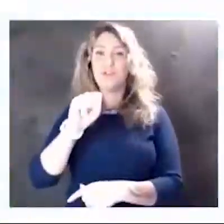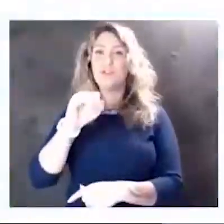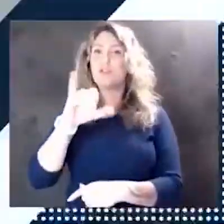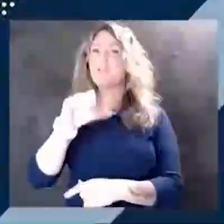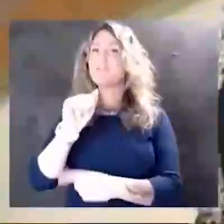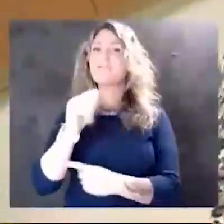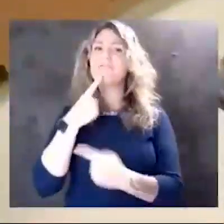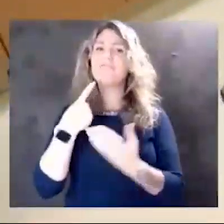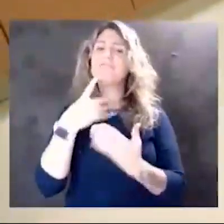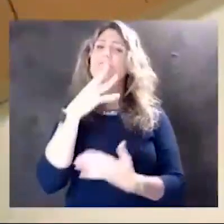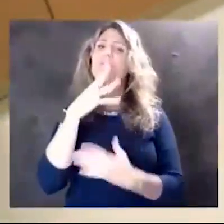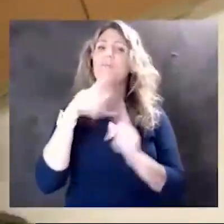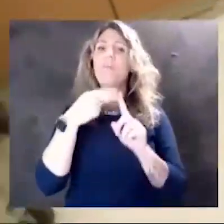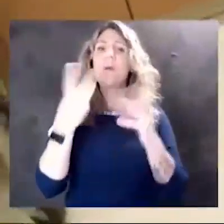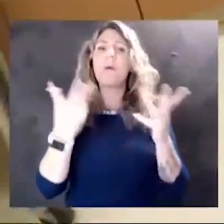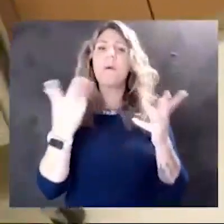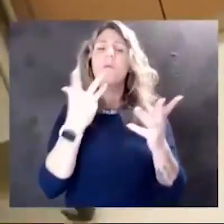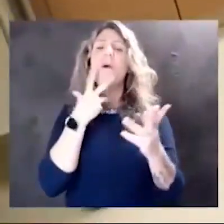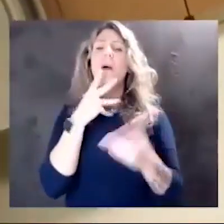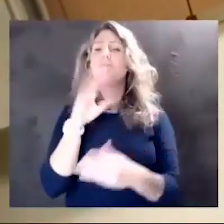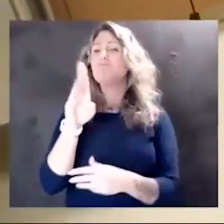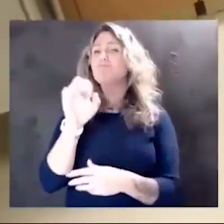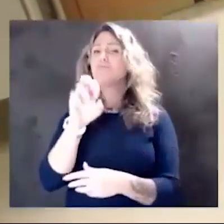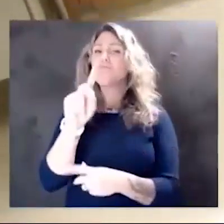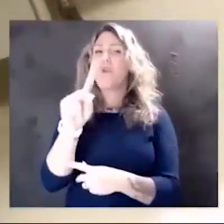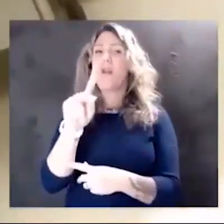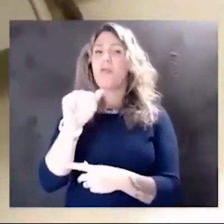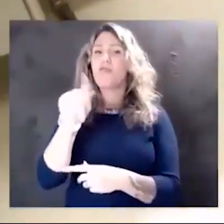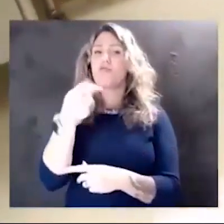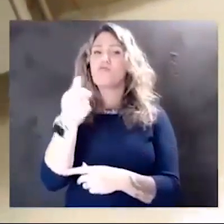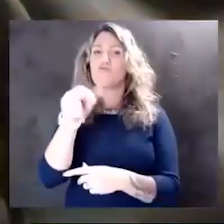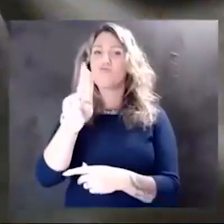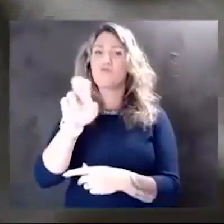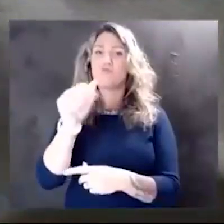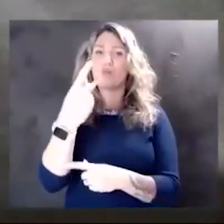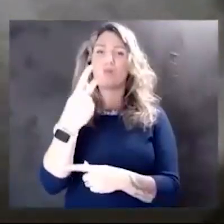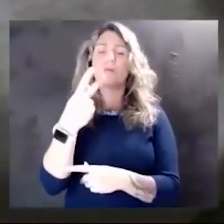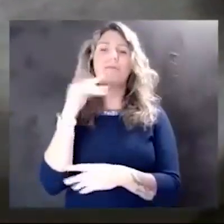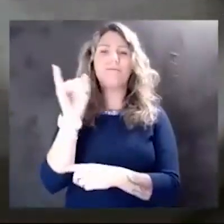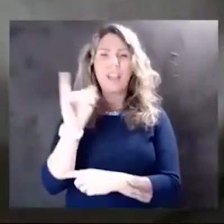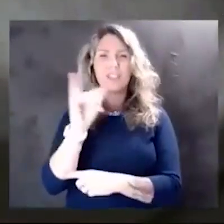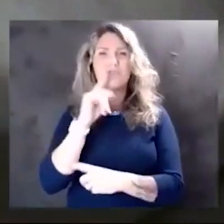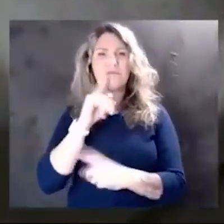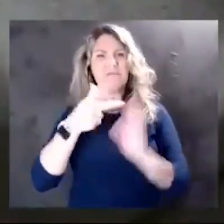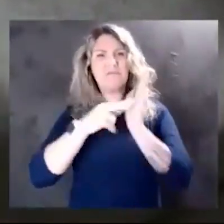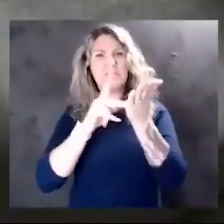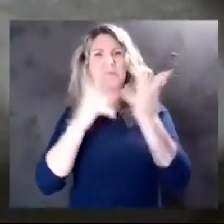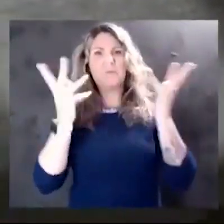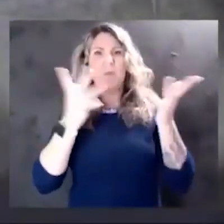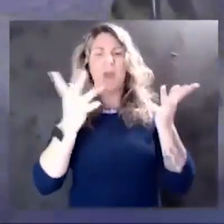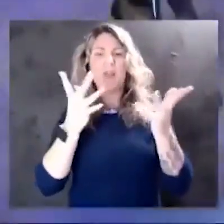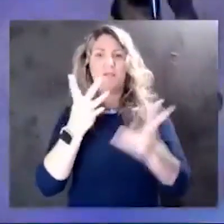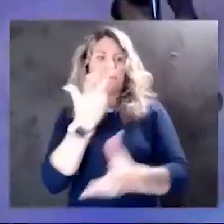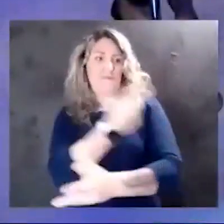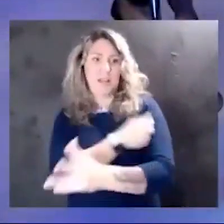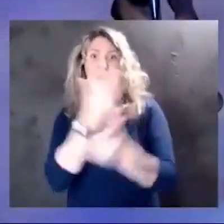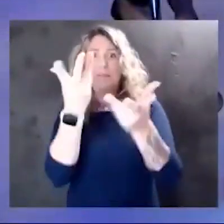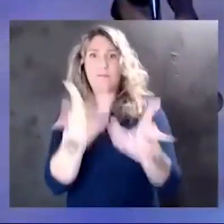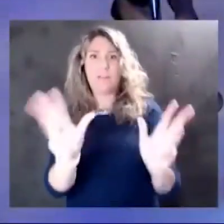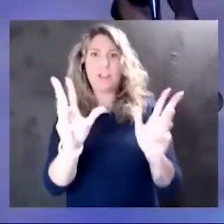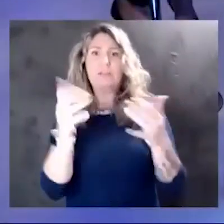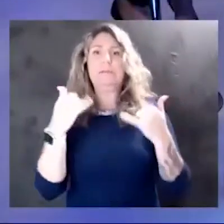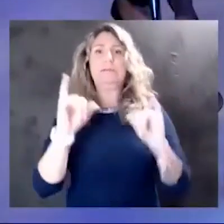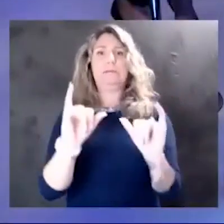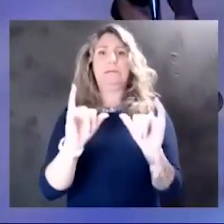asking about this each week. This happens when a fully vaccinated person still tests positive for COVID-19. We're going to hear from Micholee Polsak